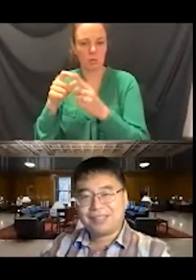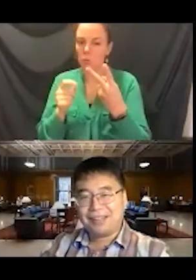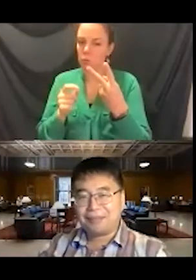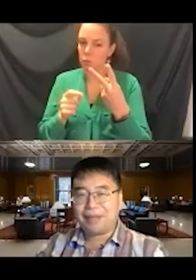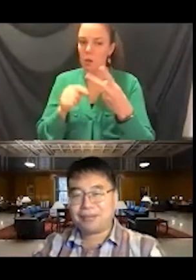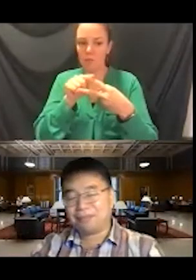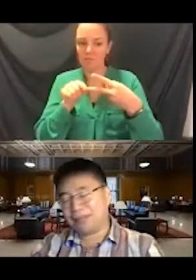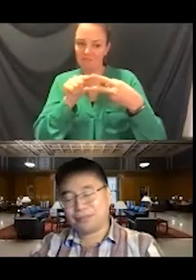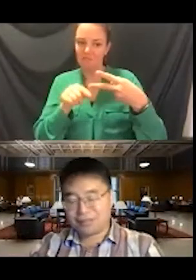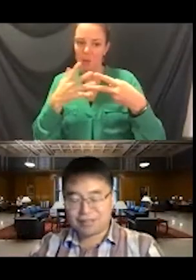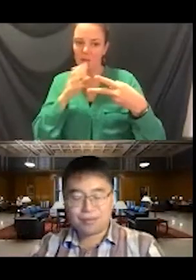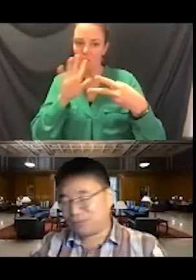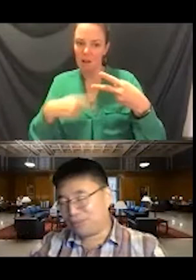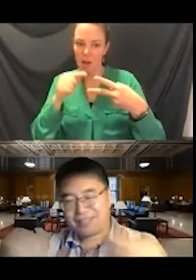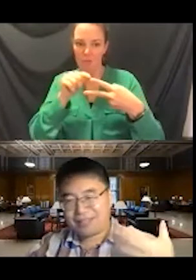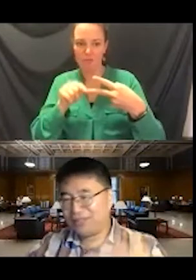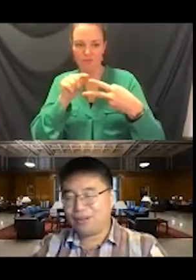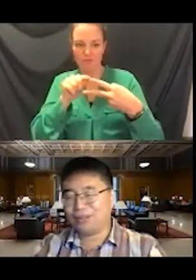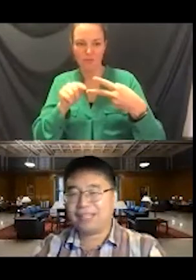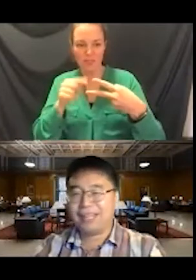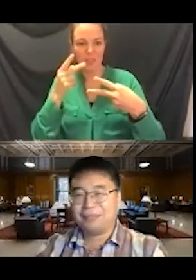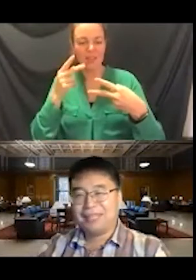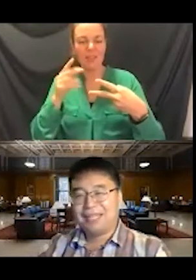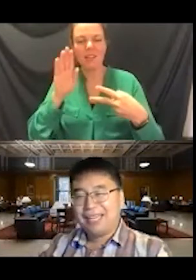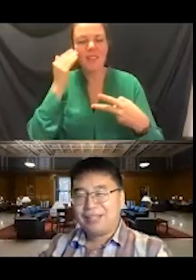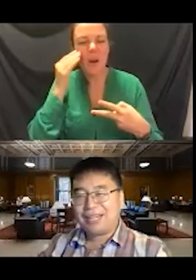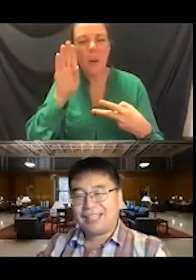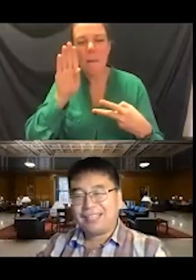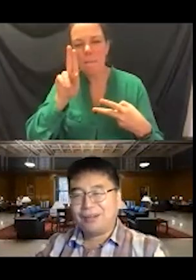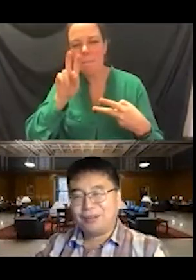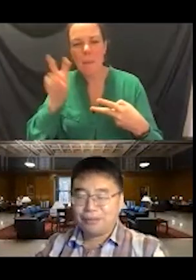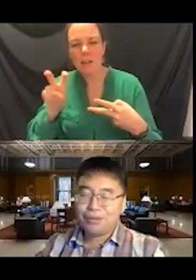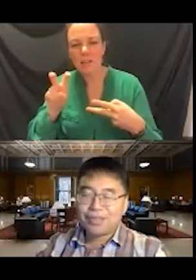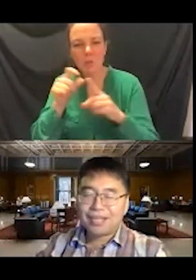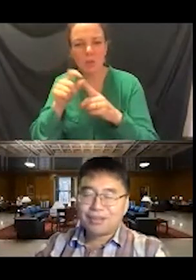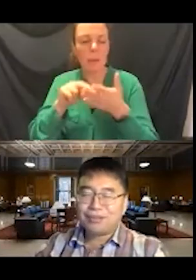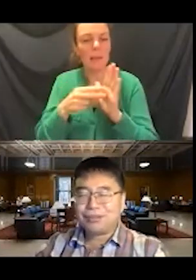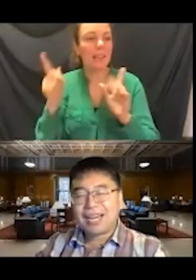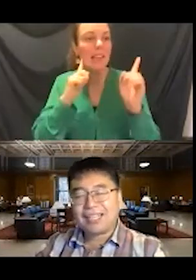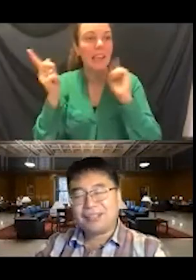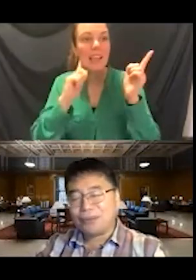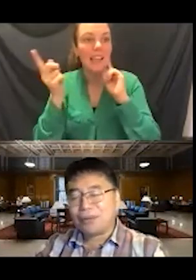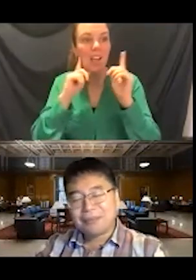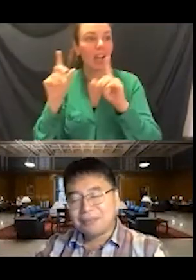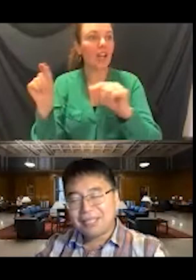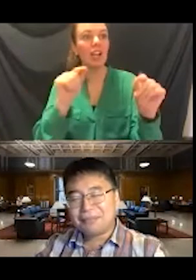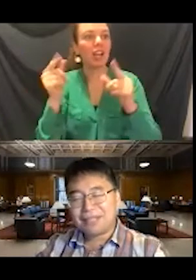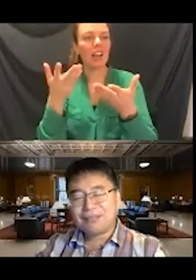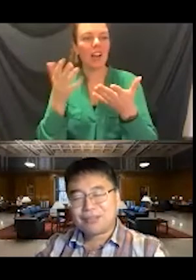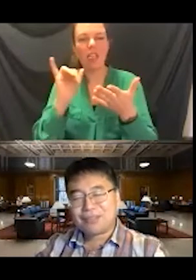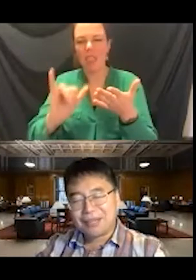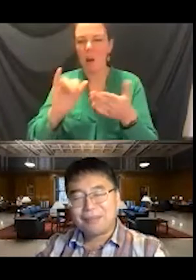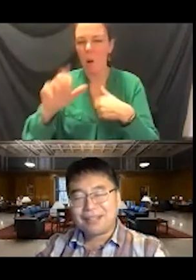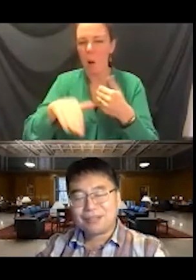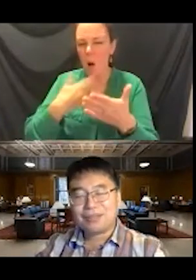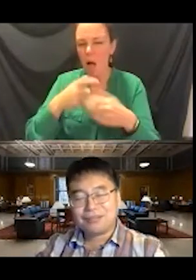to kind of talk about. So buzzwords are those words that you hear all the time, and you kind of know, you think you kind of know what they mean, but if you